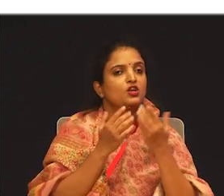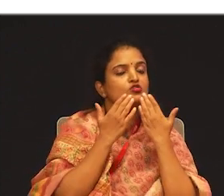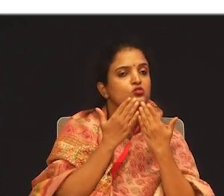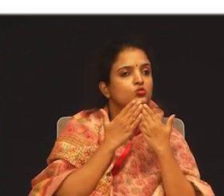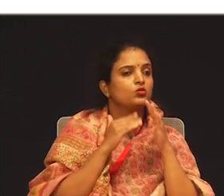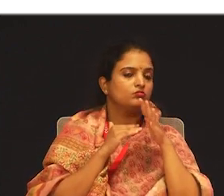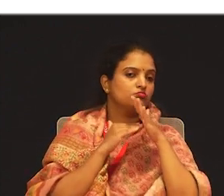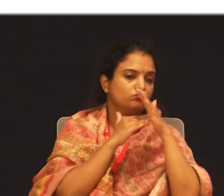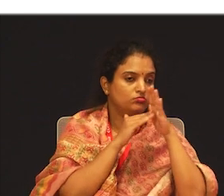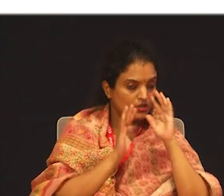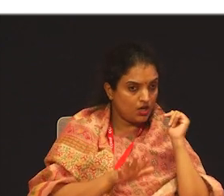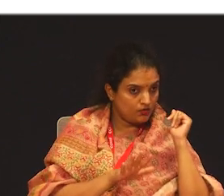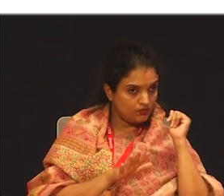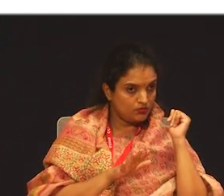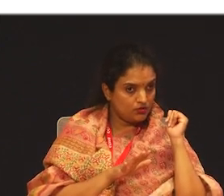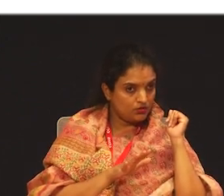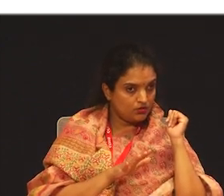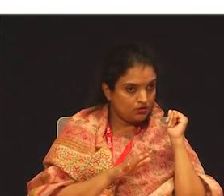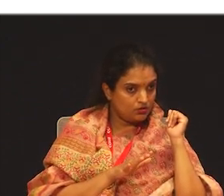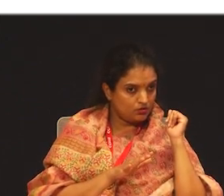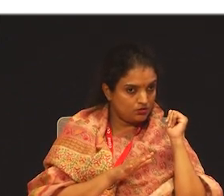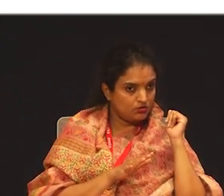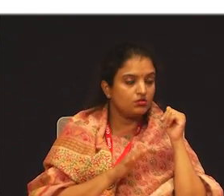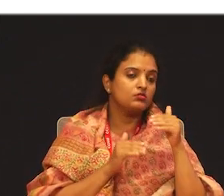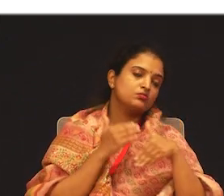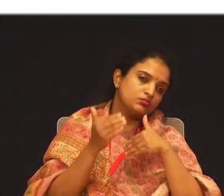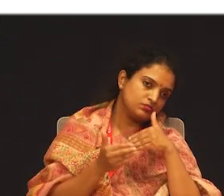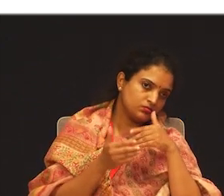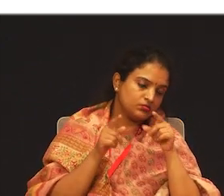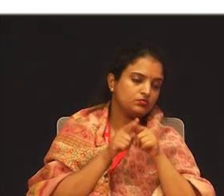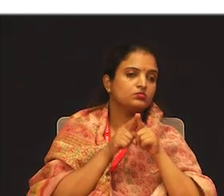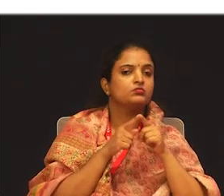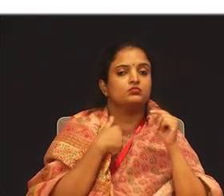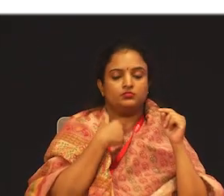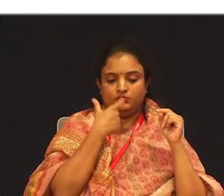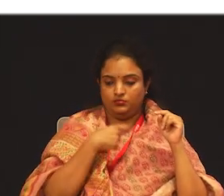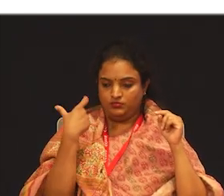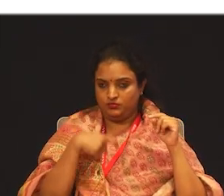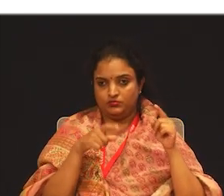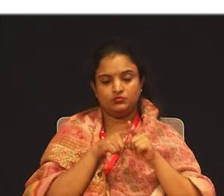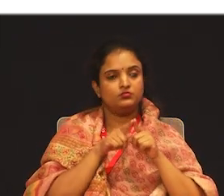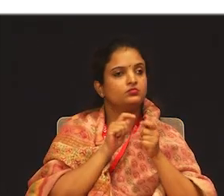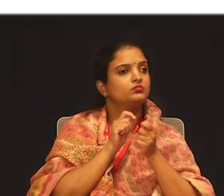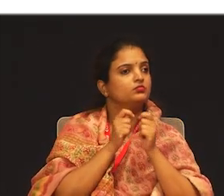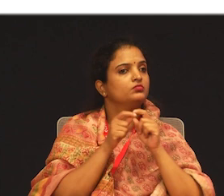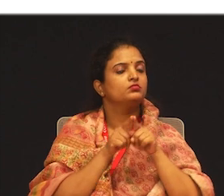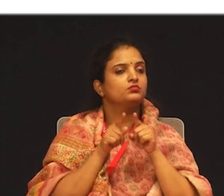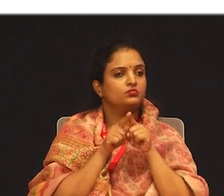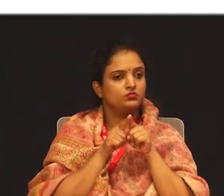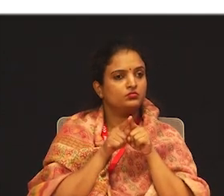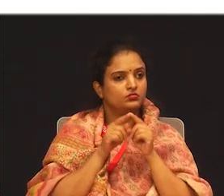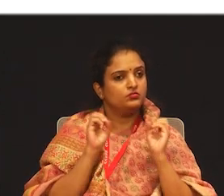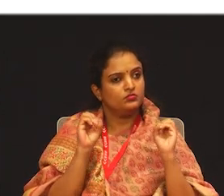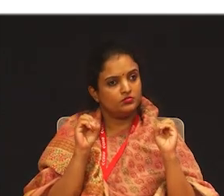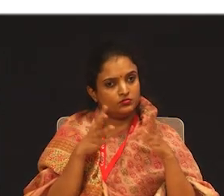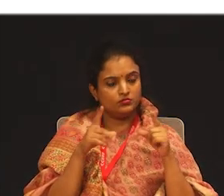level. So then each step evolved thereafter. So we started